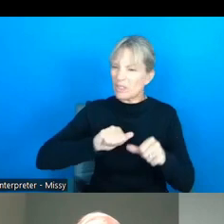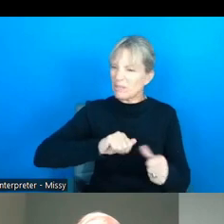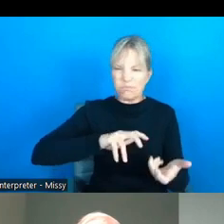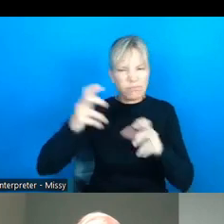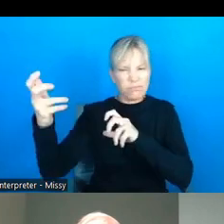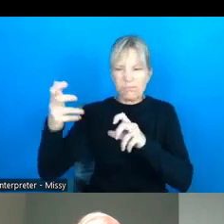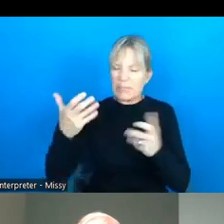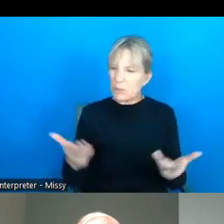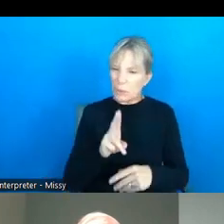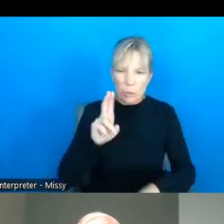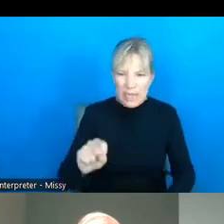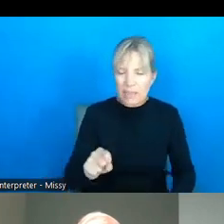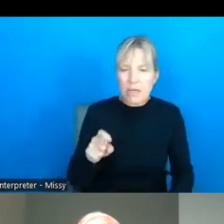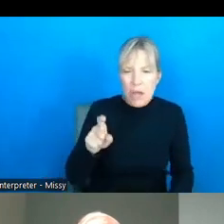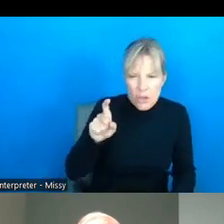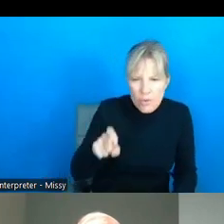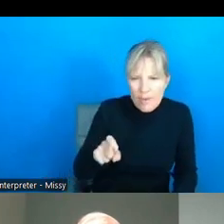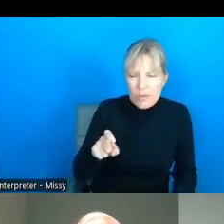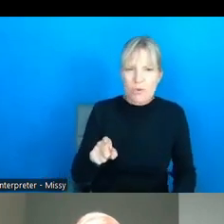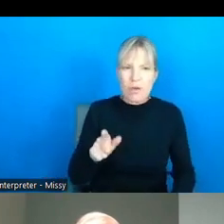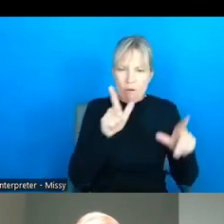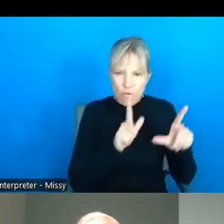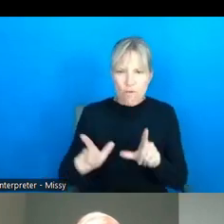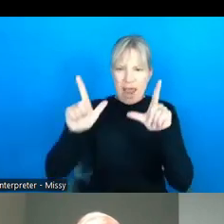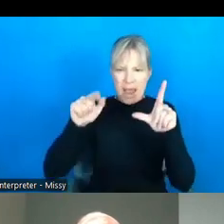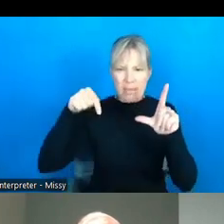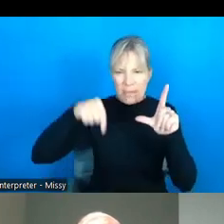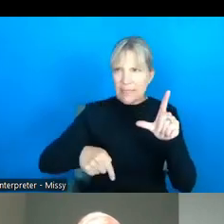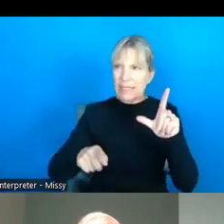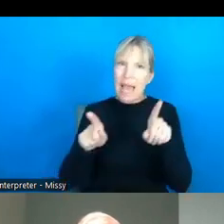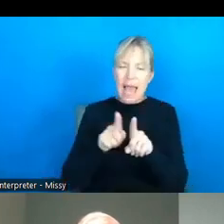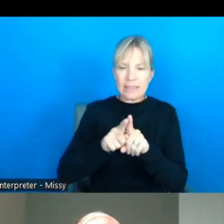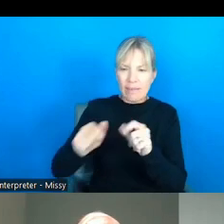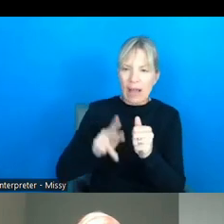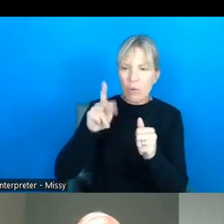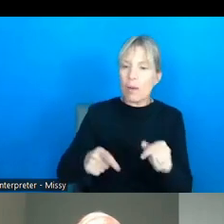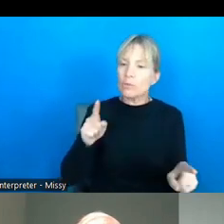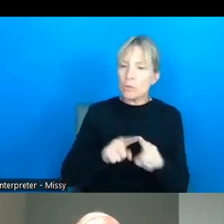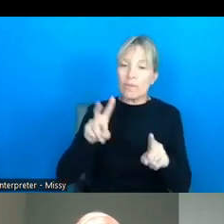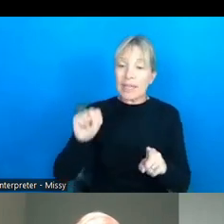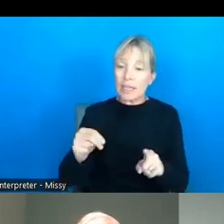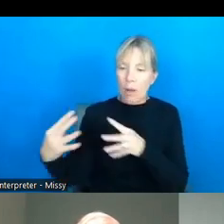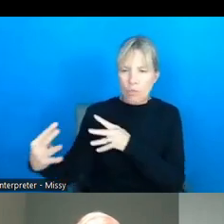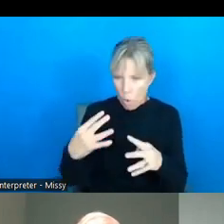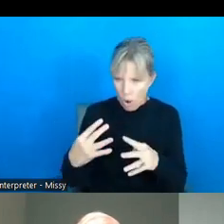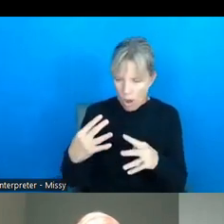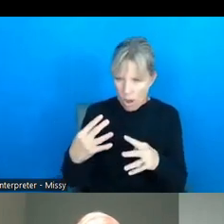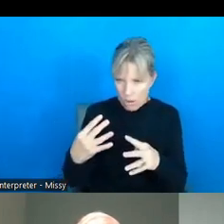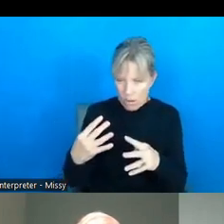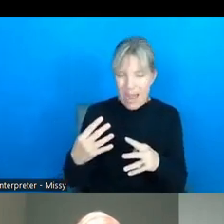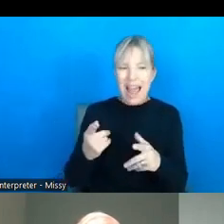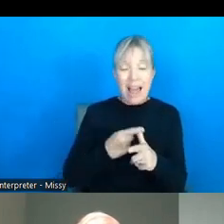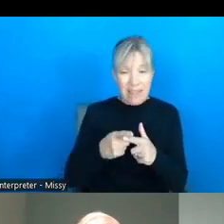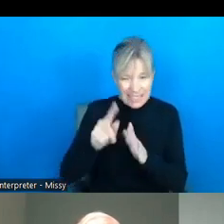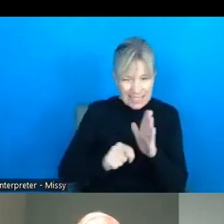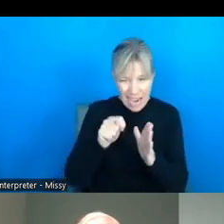the United States. You have to sort of frame this as follow-up to the Vietnam War and a time during